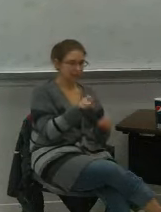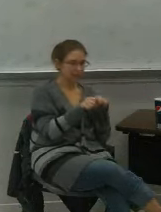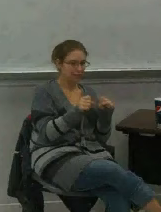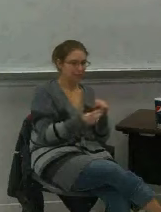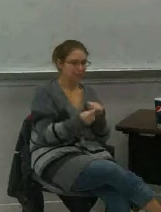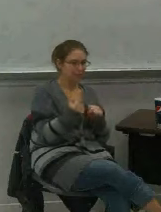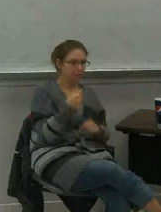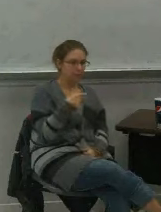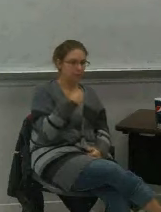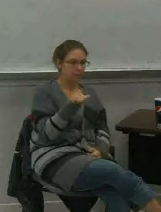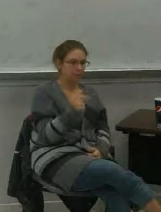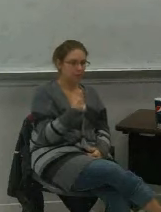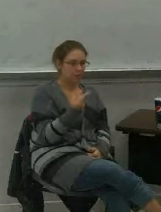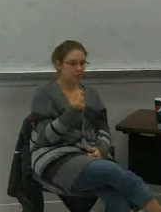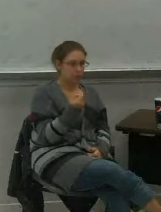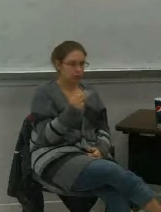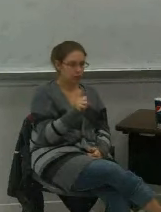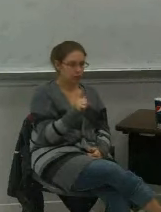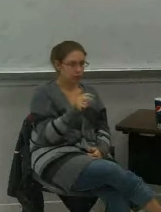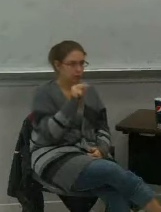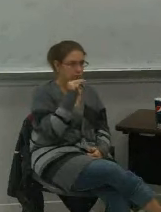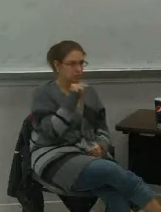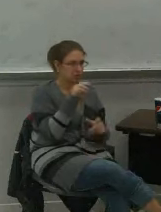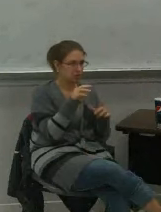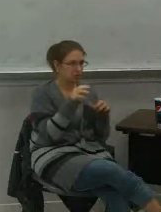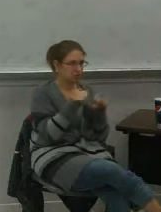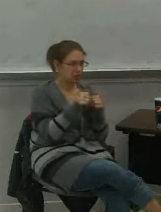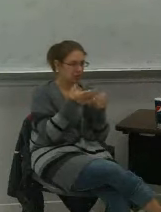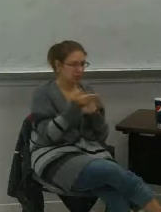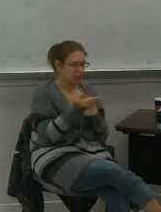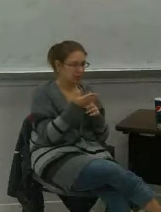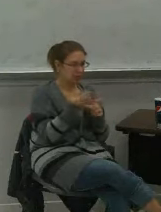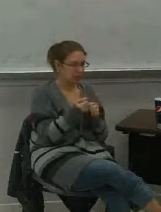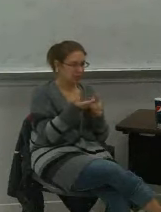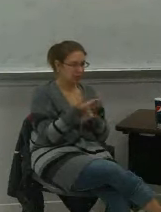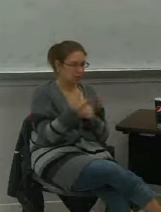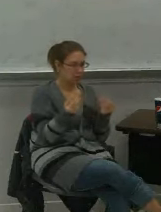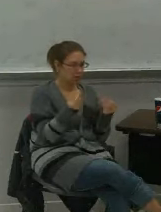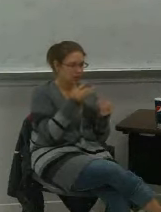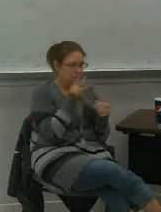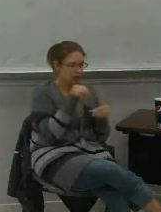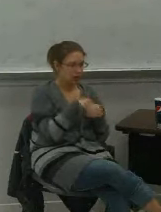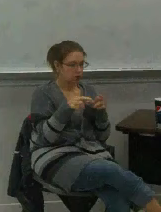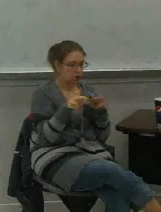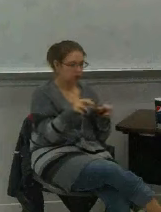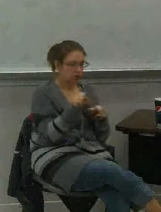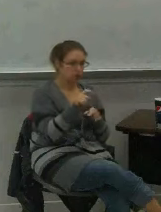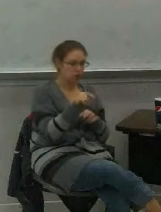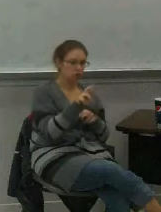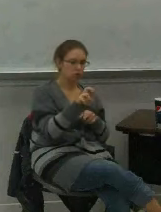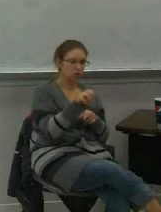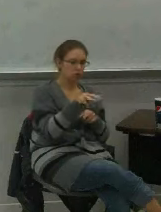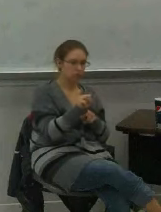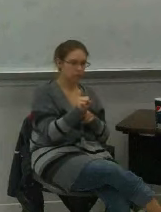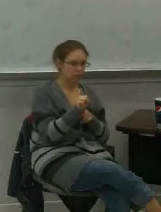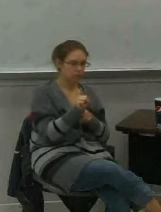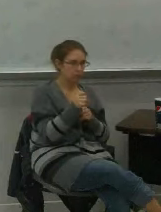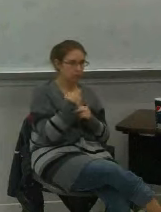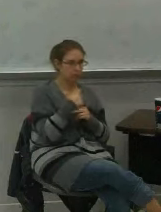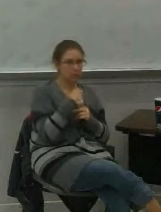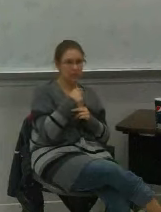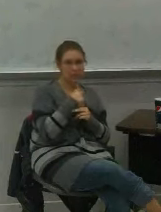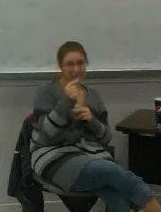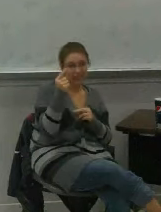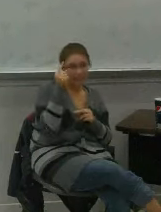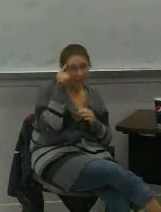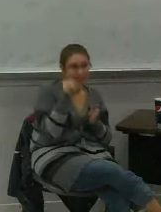out pathogens, but they eventually the nutrients break through and get through the groundwater and into the rivers and streams. And so we think that